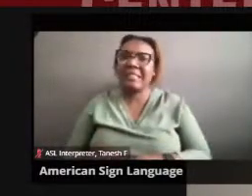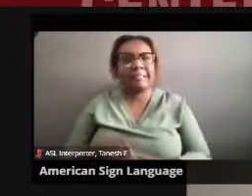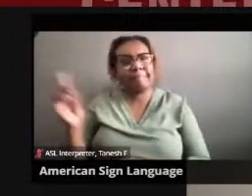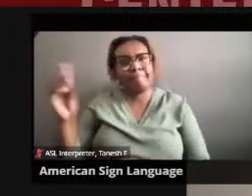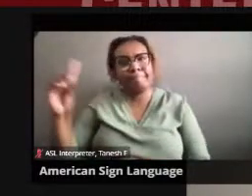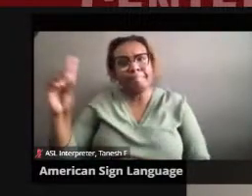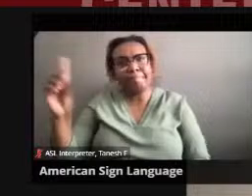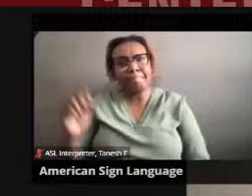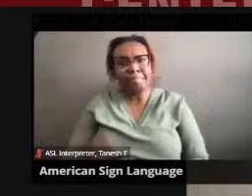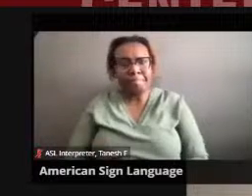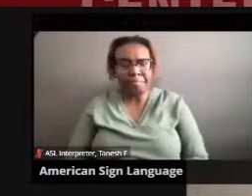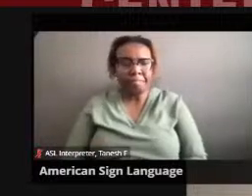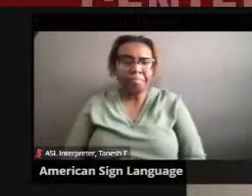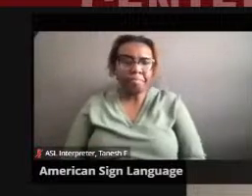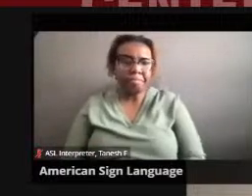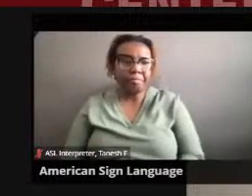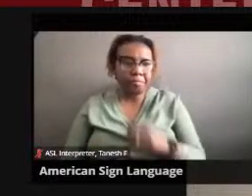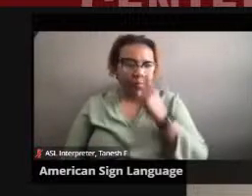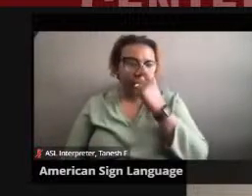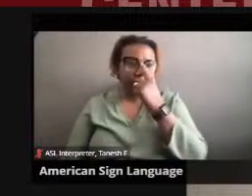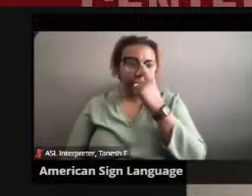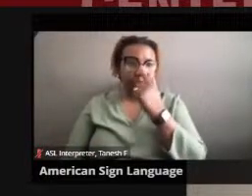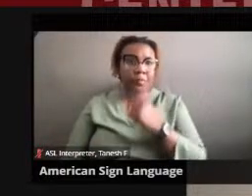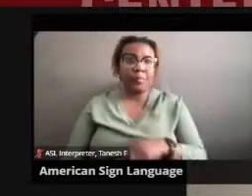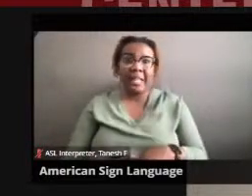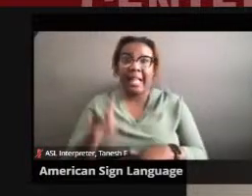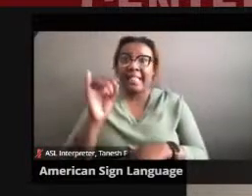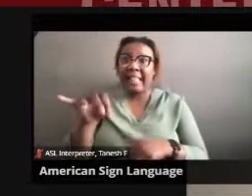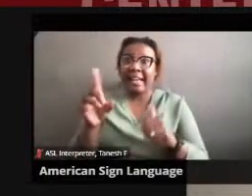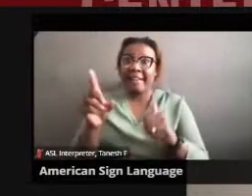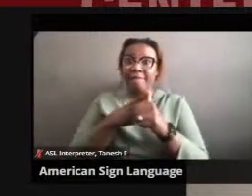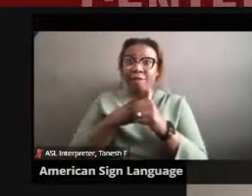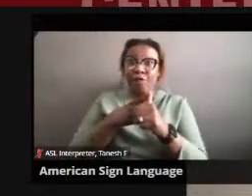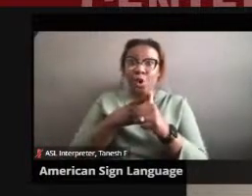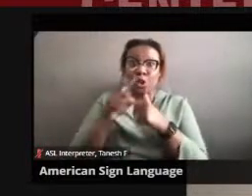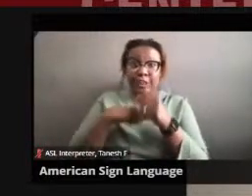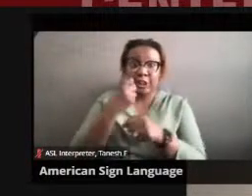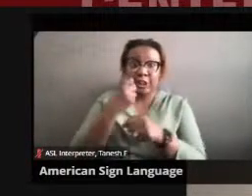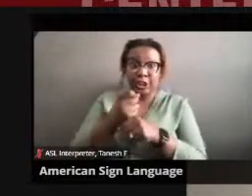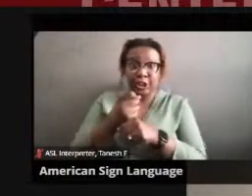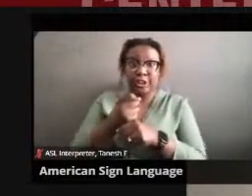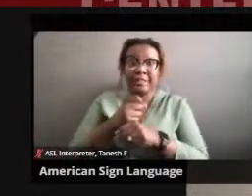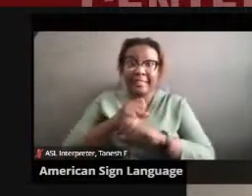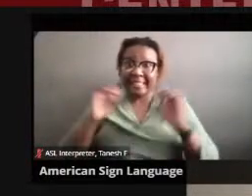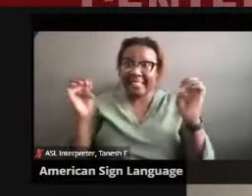at that first Easter, it was hard for people to believe that Jesus had returned.